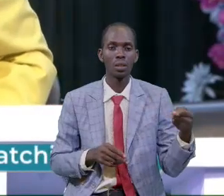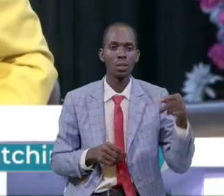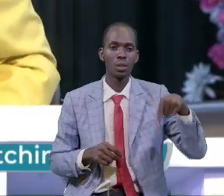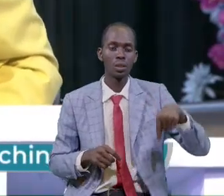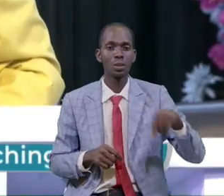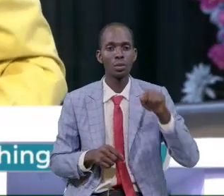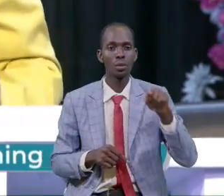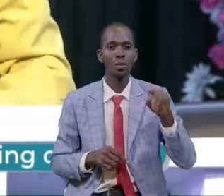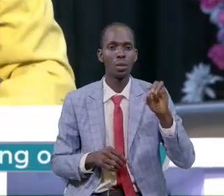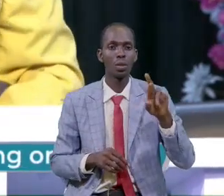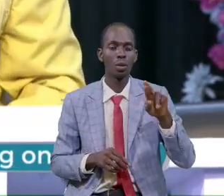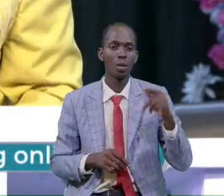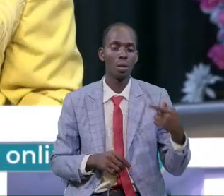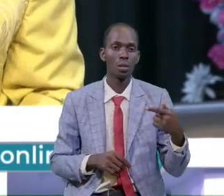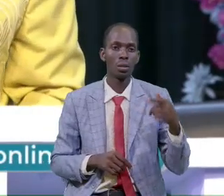GCKHQ.org.